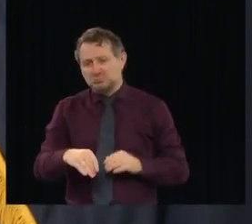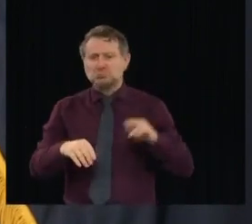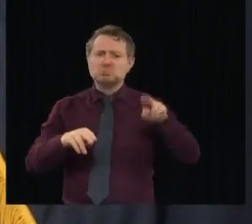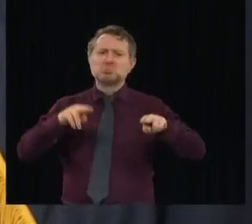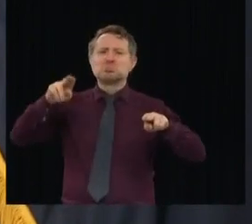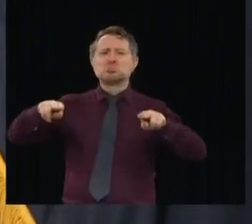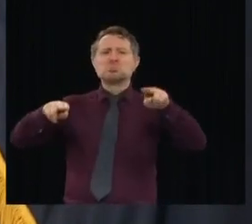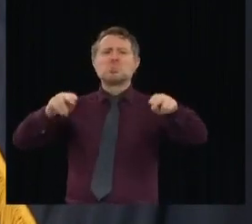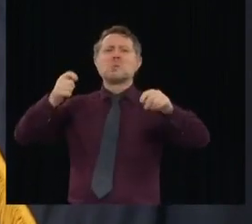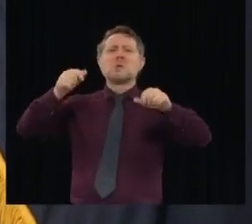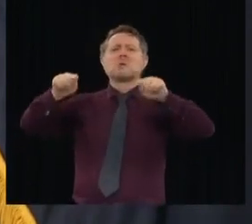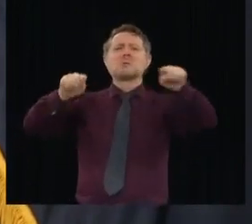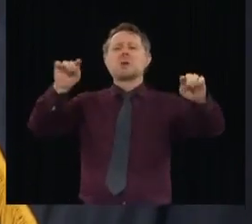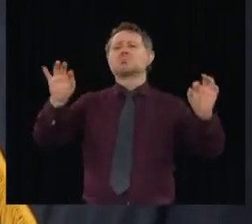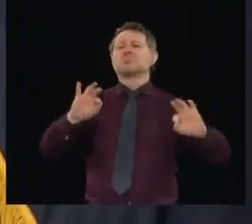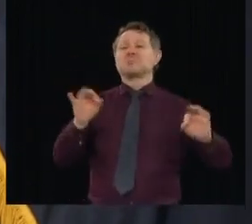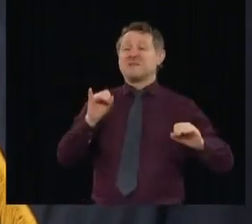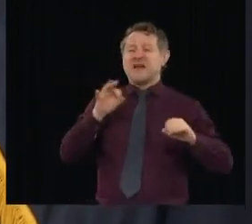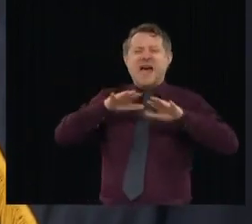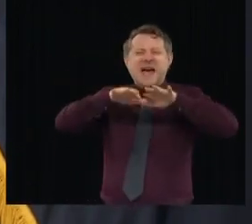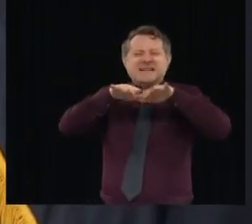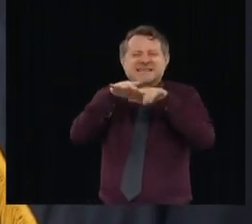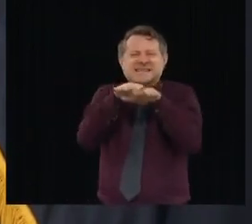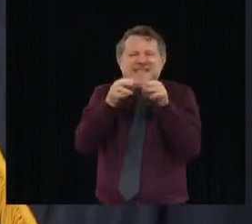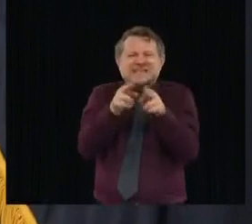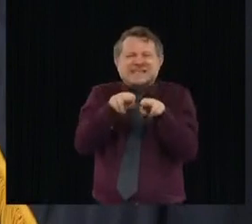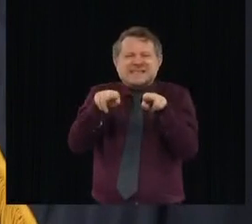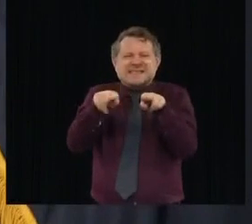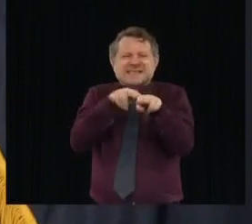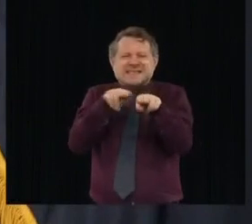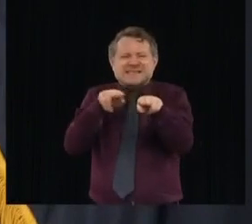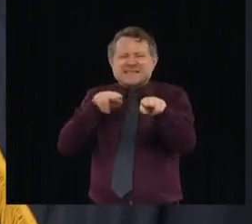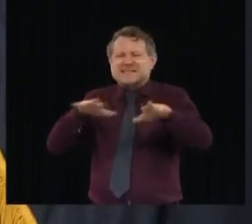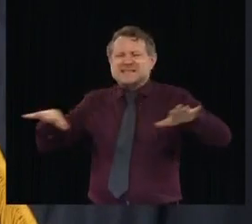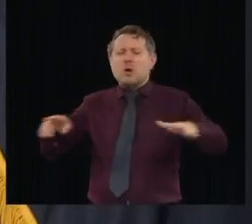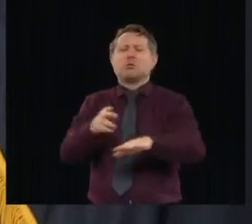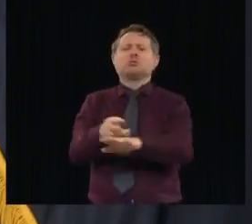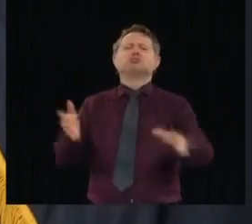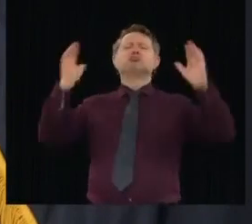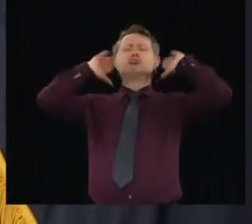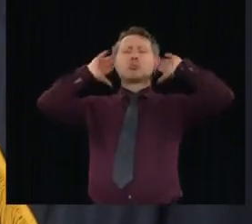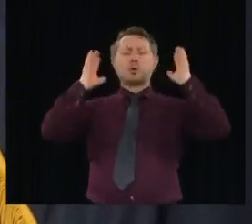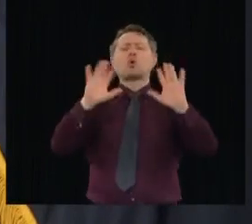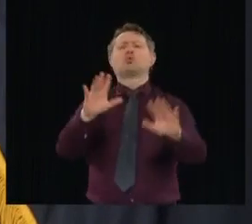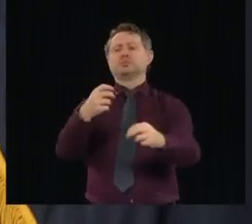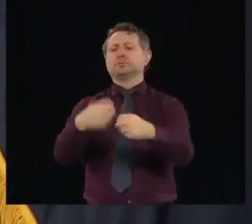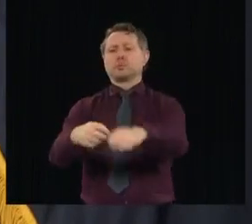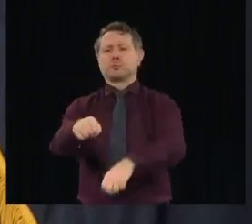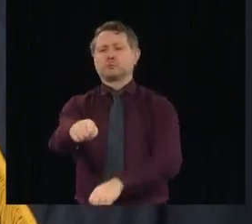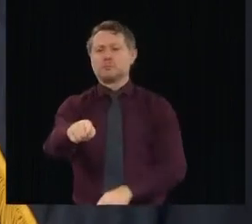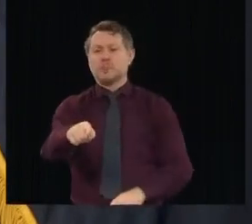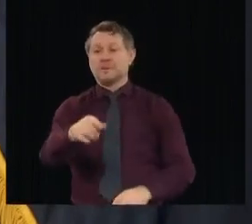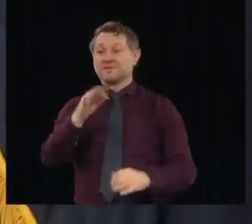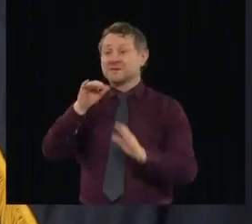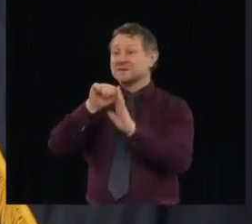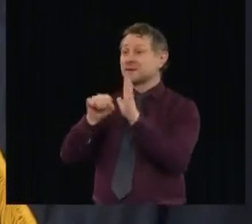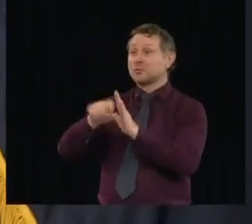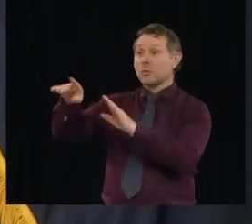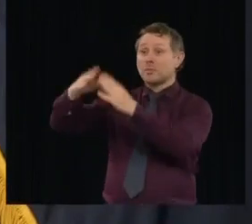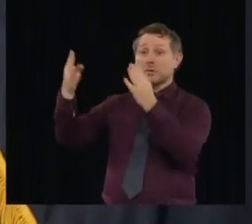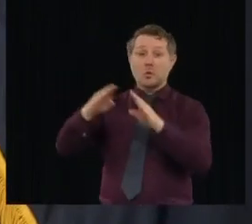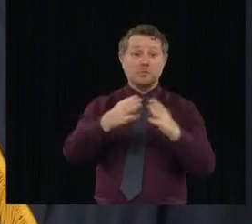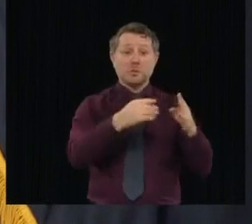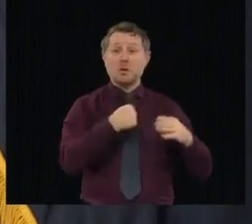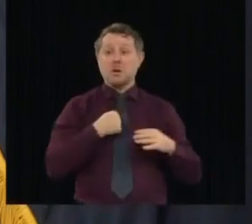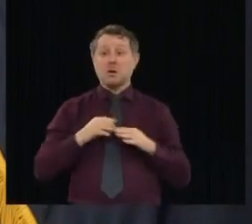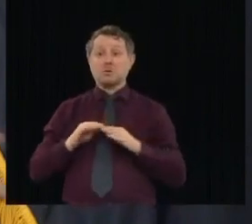you overcrowd at the beach. And if other states were opening and New York wasn't, you would have millions of people from